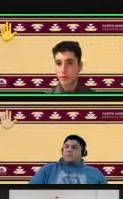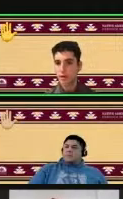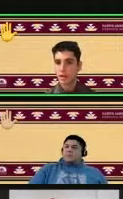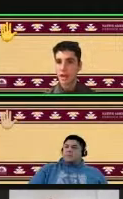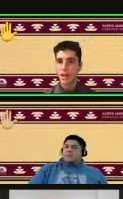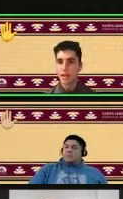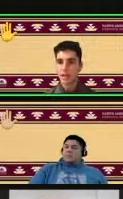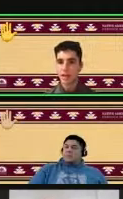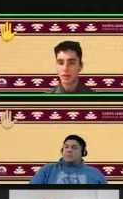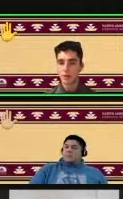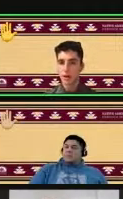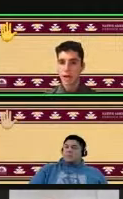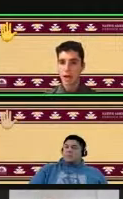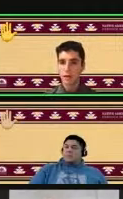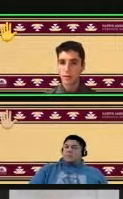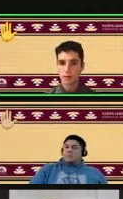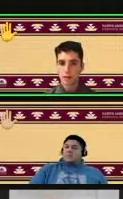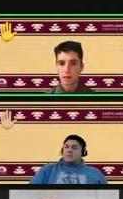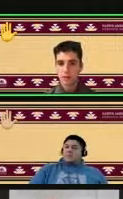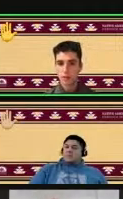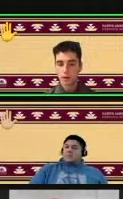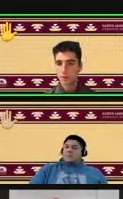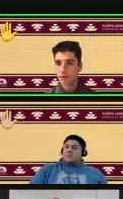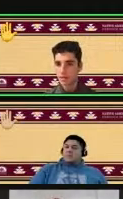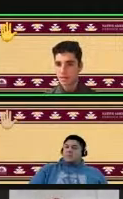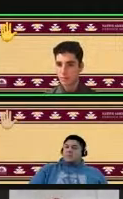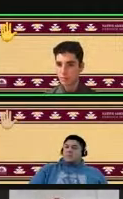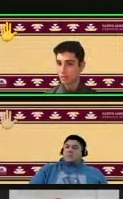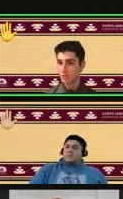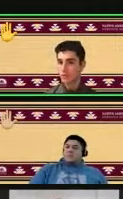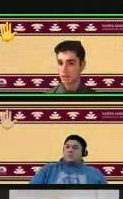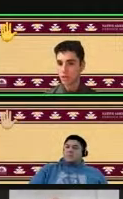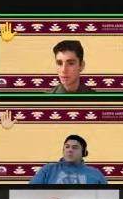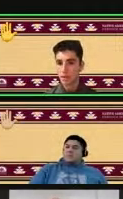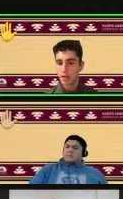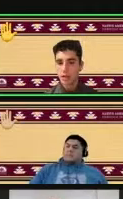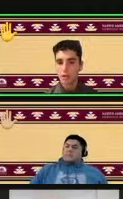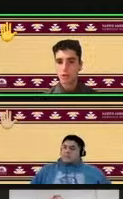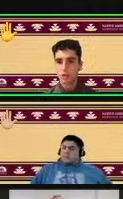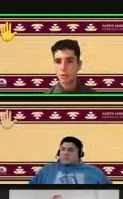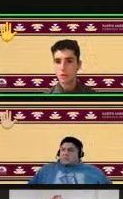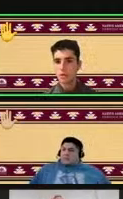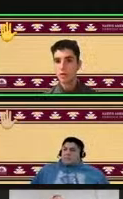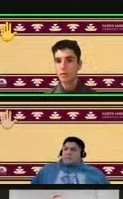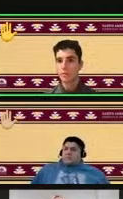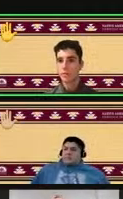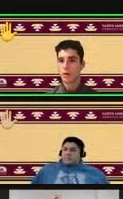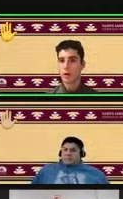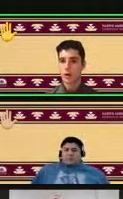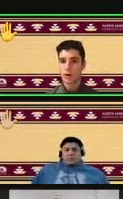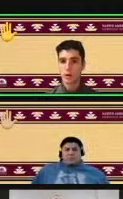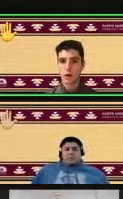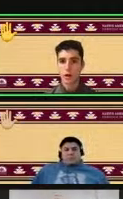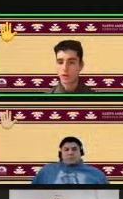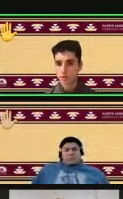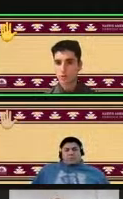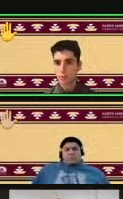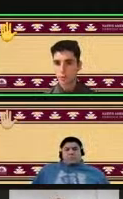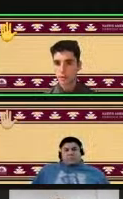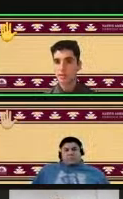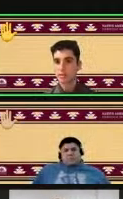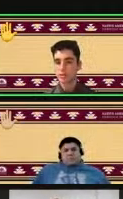for Hank, and I don't know how, if you are privy to this information or if you can share it, but do we know if there are